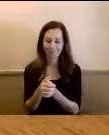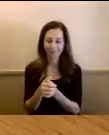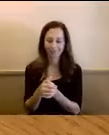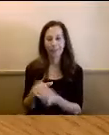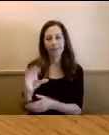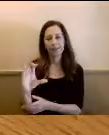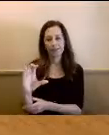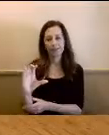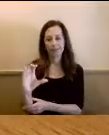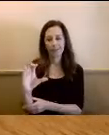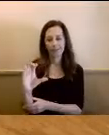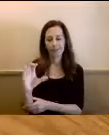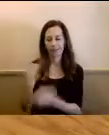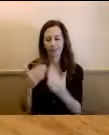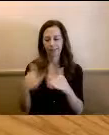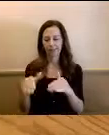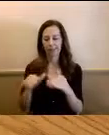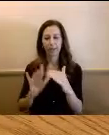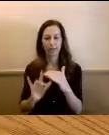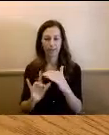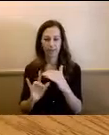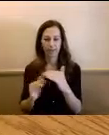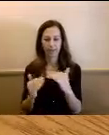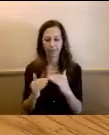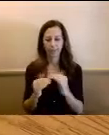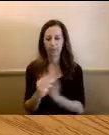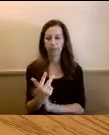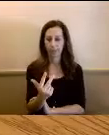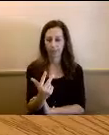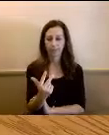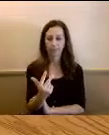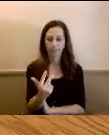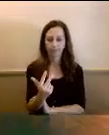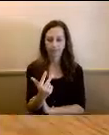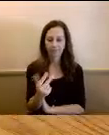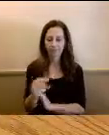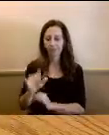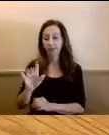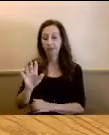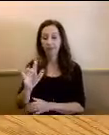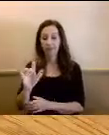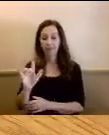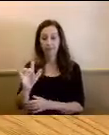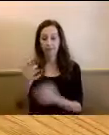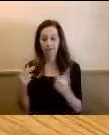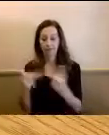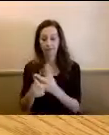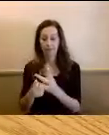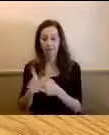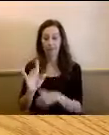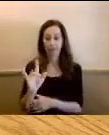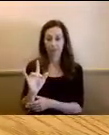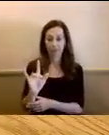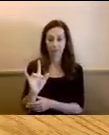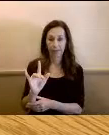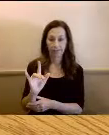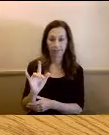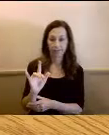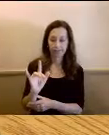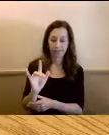got c divided by 25 equals 3. So I've got 25 times